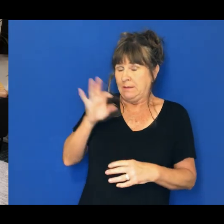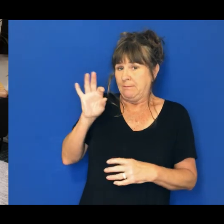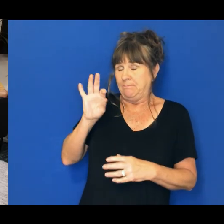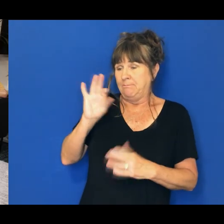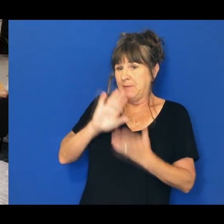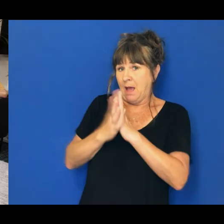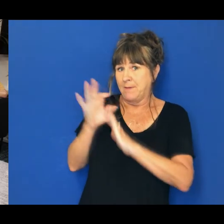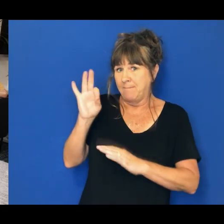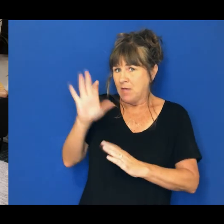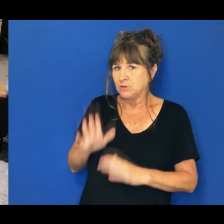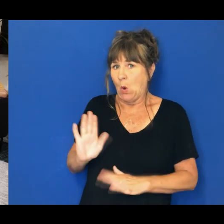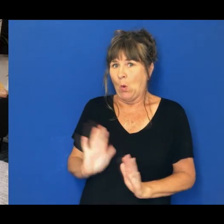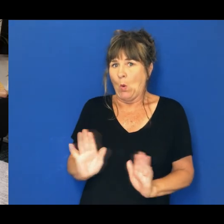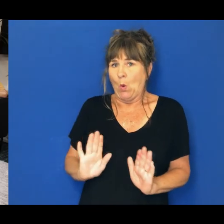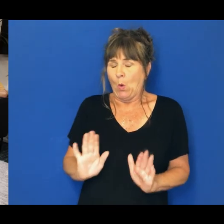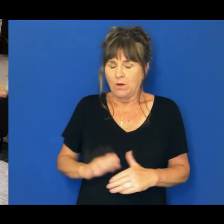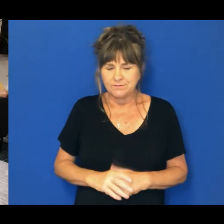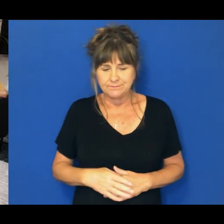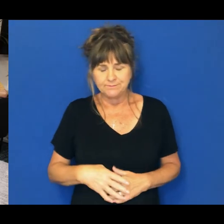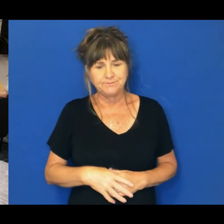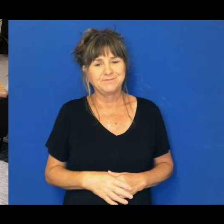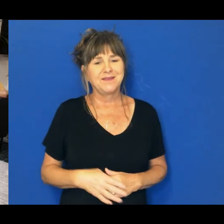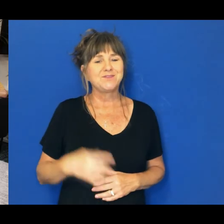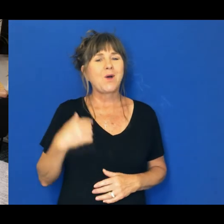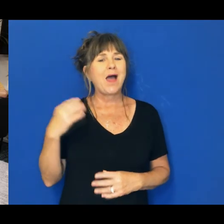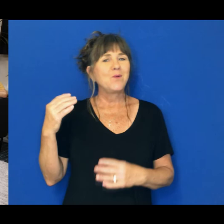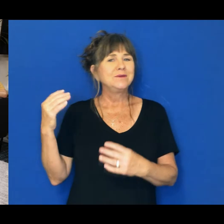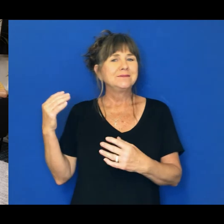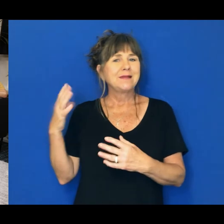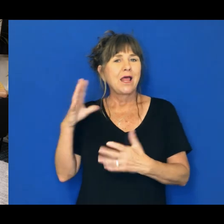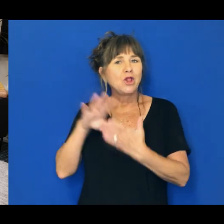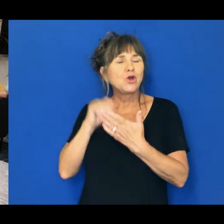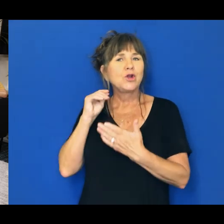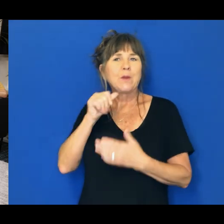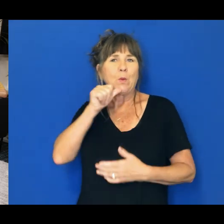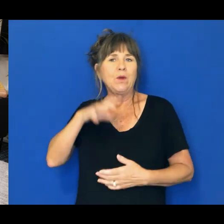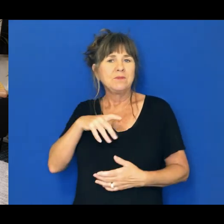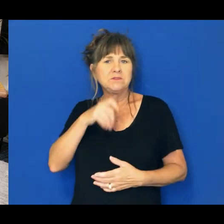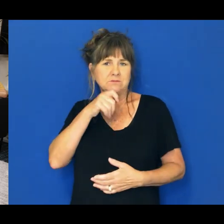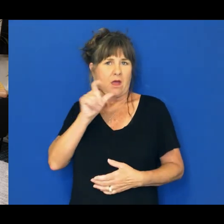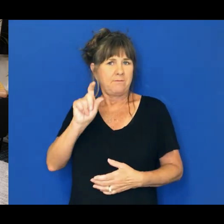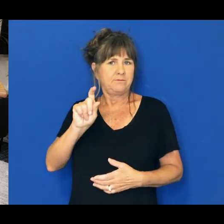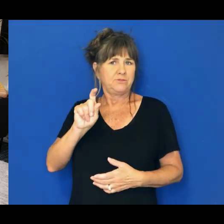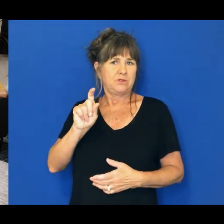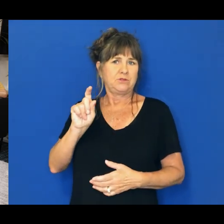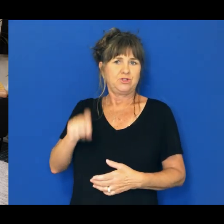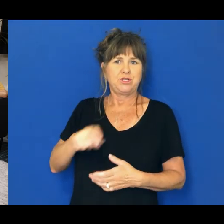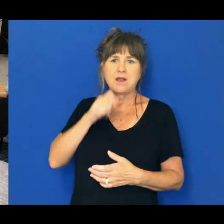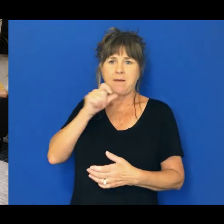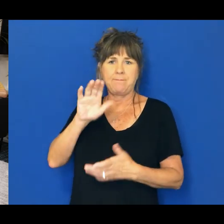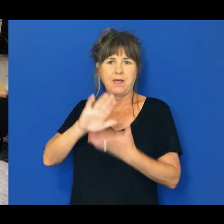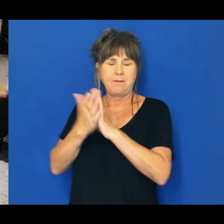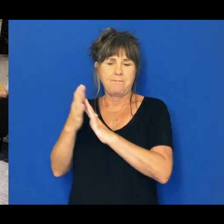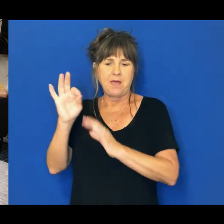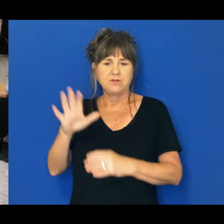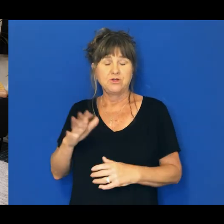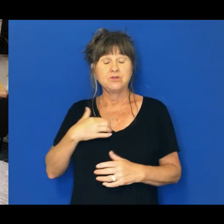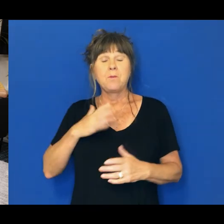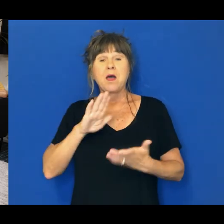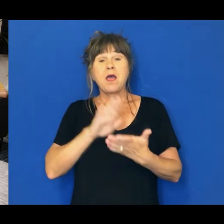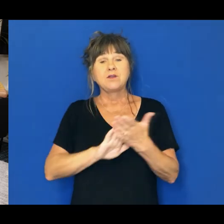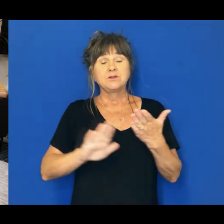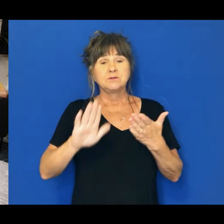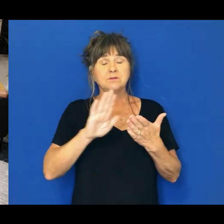And I had been programmed to not be a pastor. So I went to school to become something that had nothing to do with